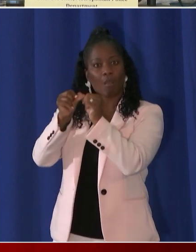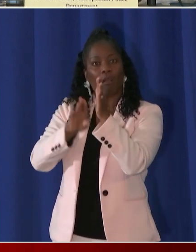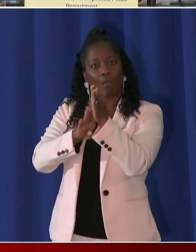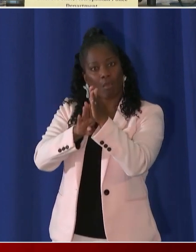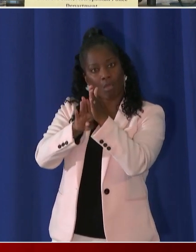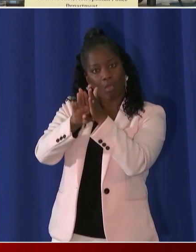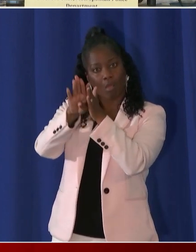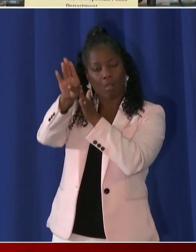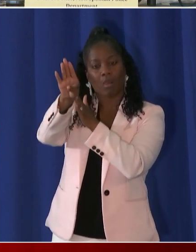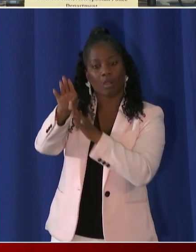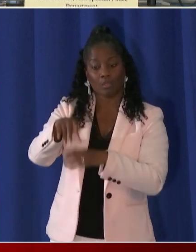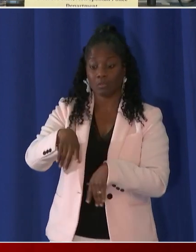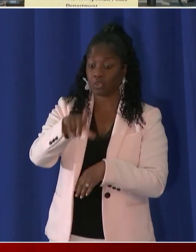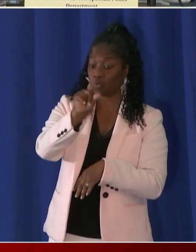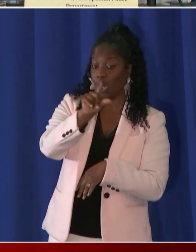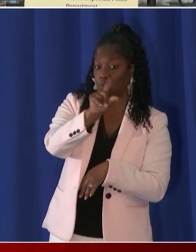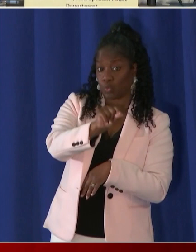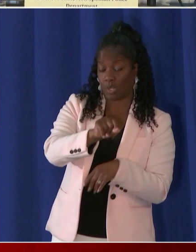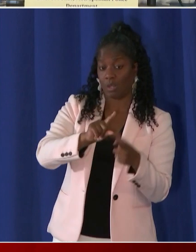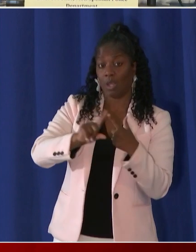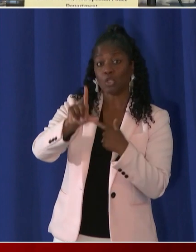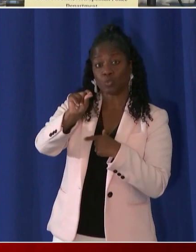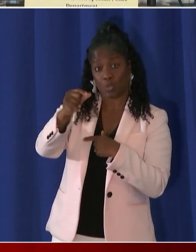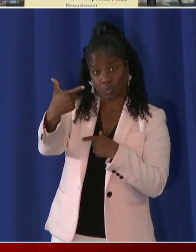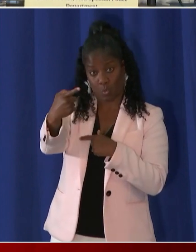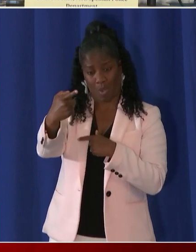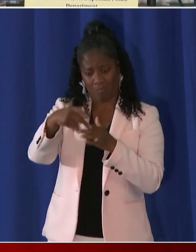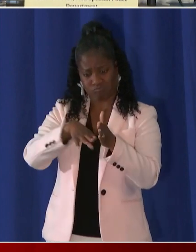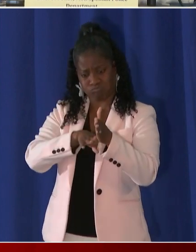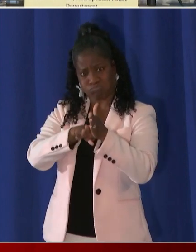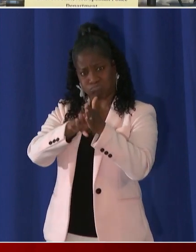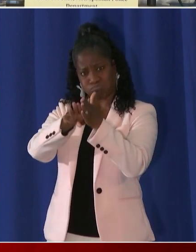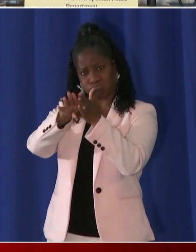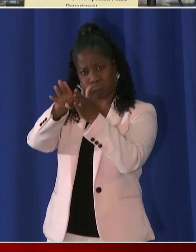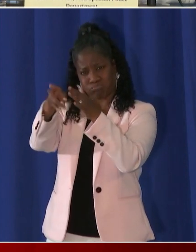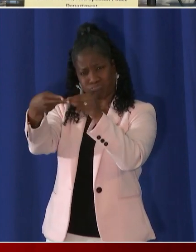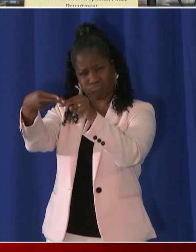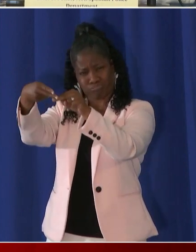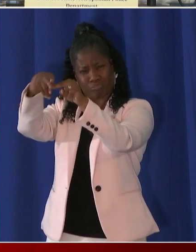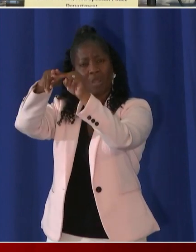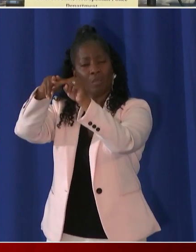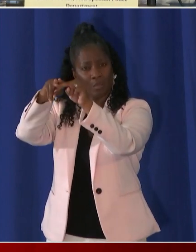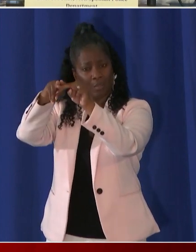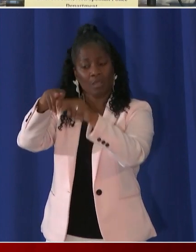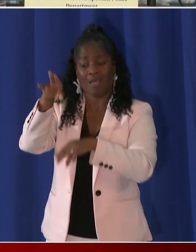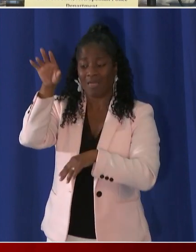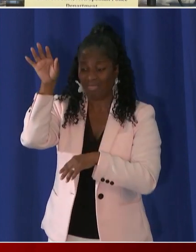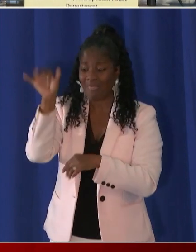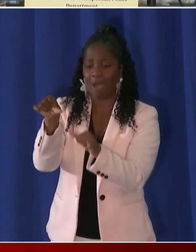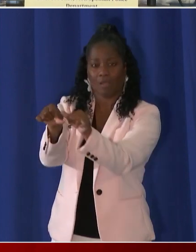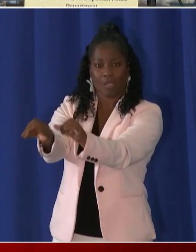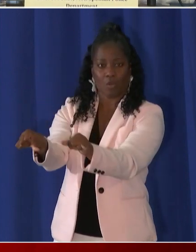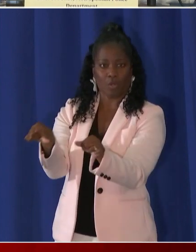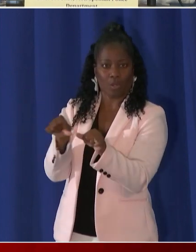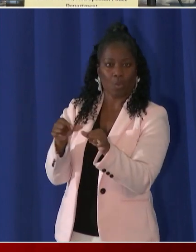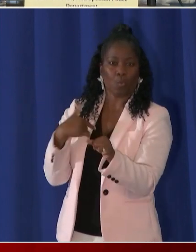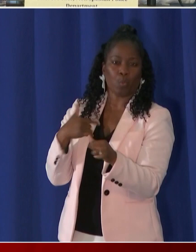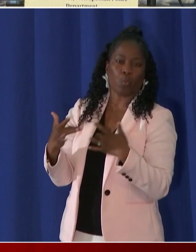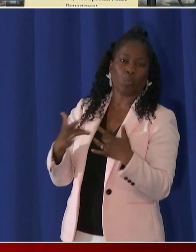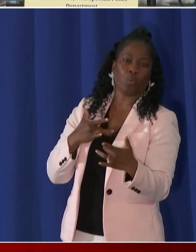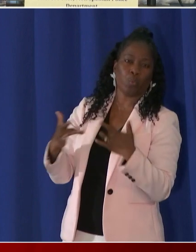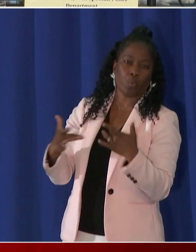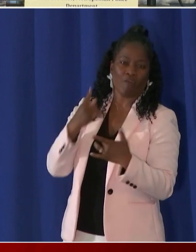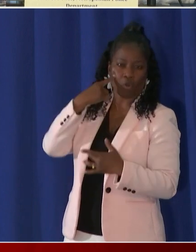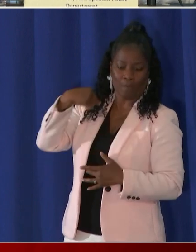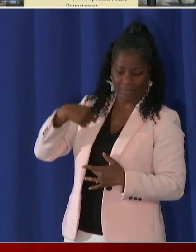to increase in 2020 as well as in 2021. And that is an area of concern. It's an area of concern